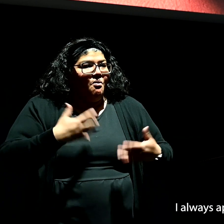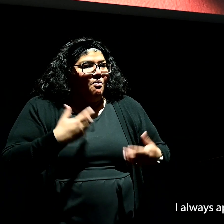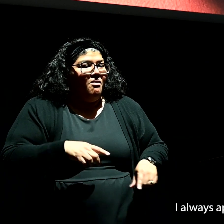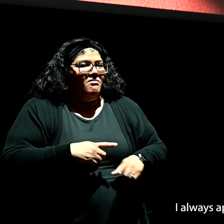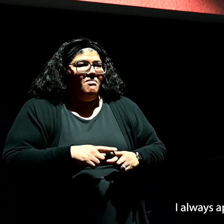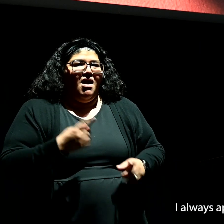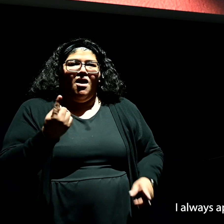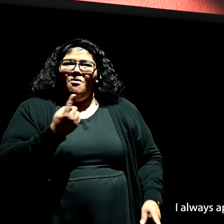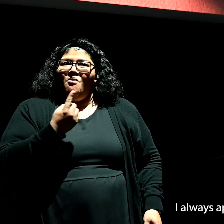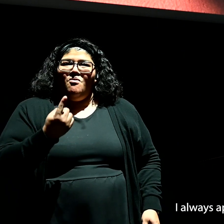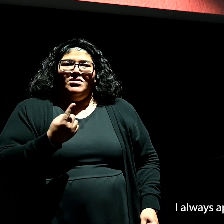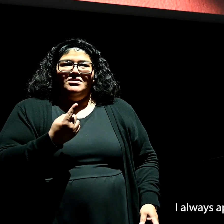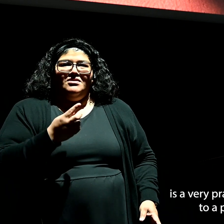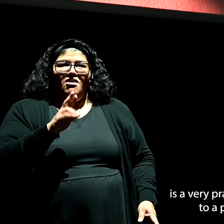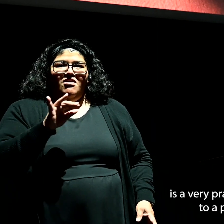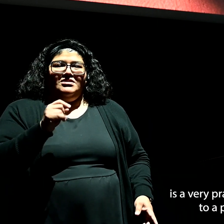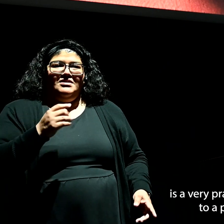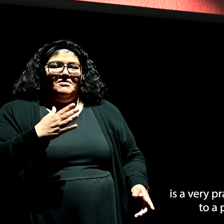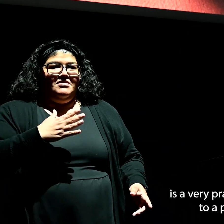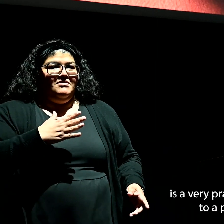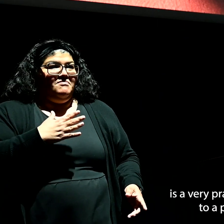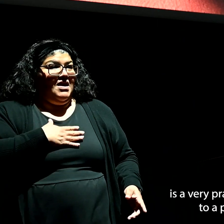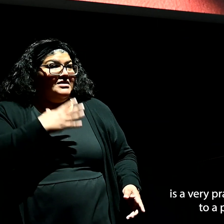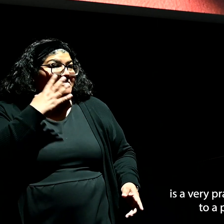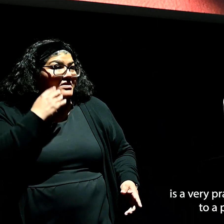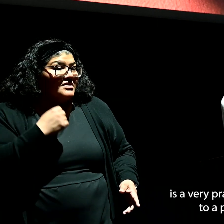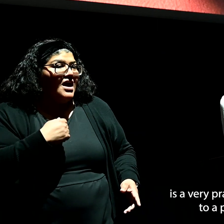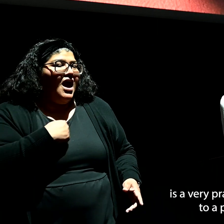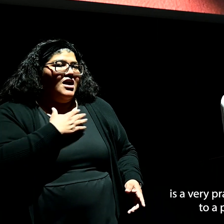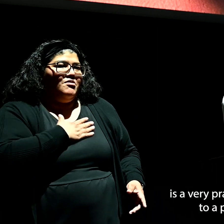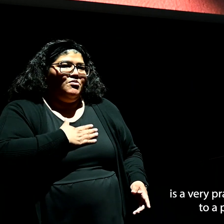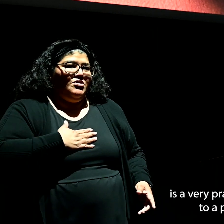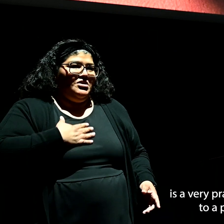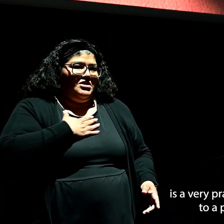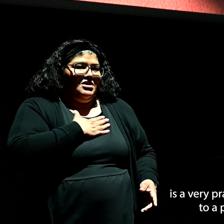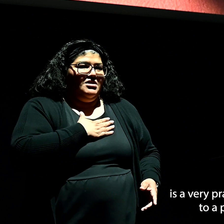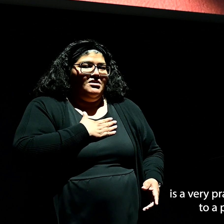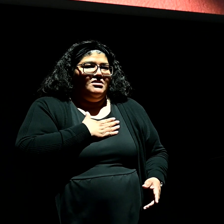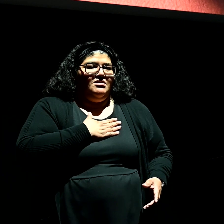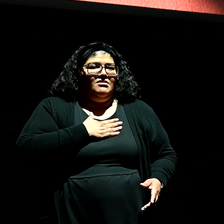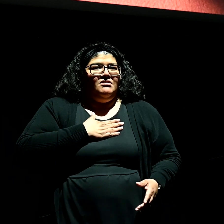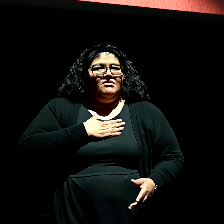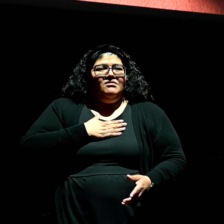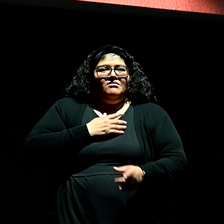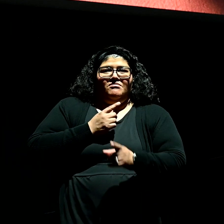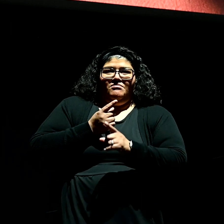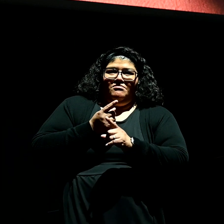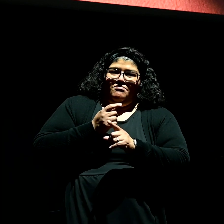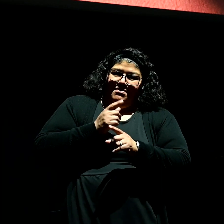I always appreciated that is a very practical approach to a profession.